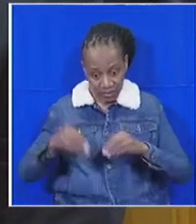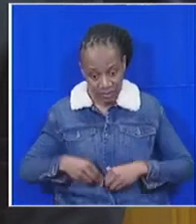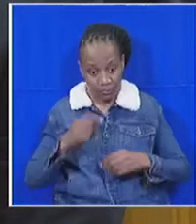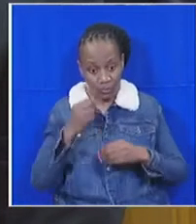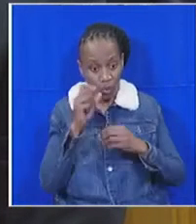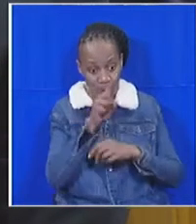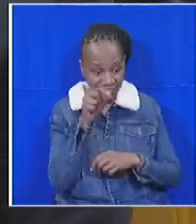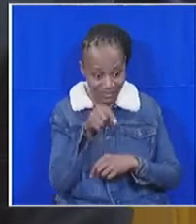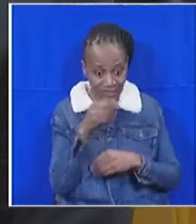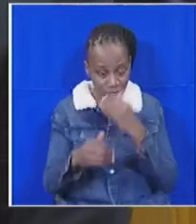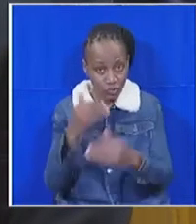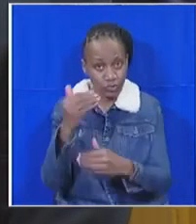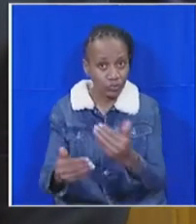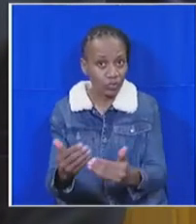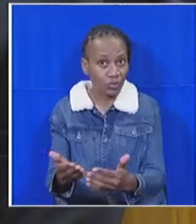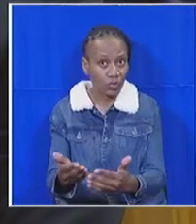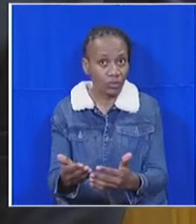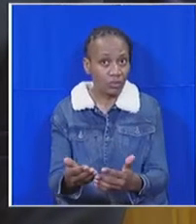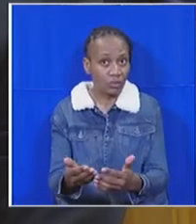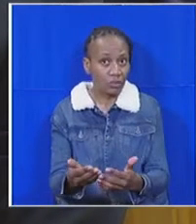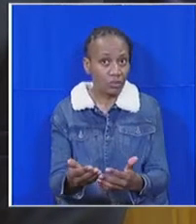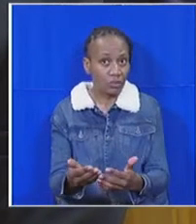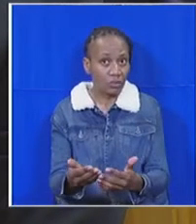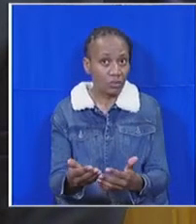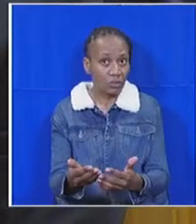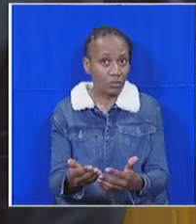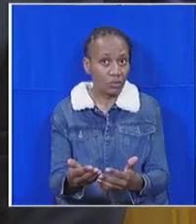it's procedurally correct for someone who may not be a member.